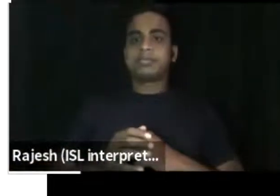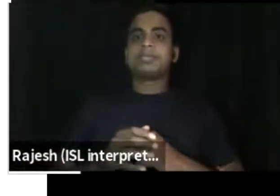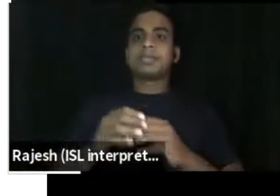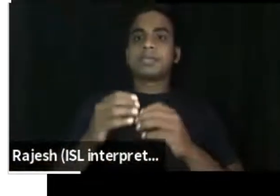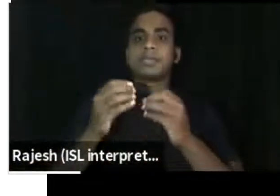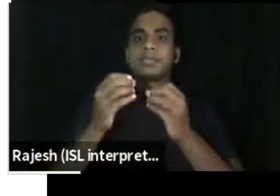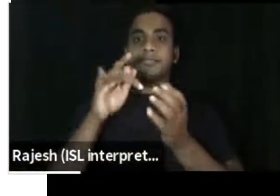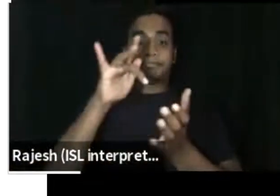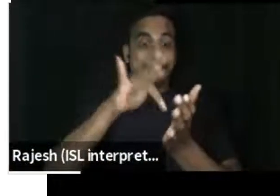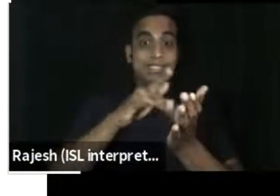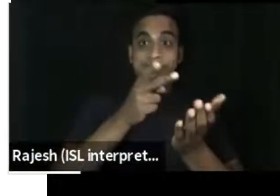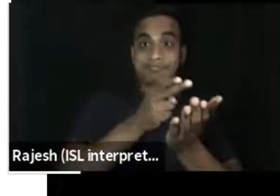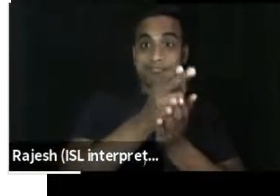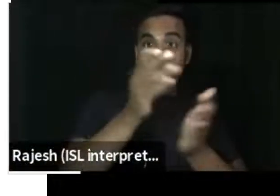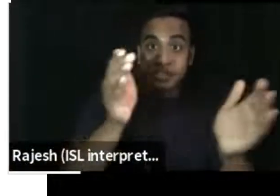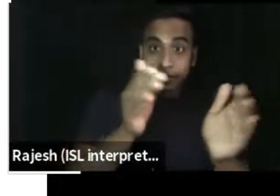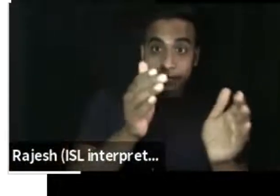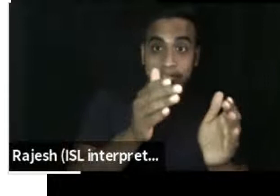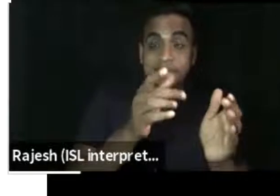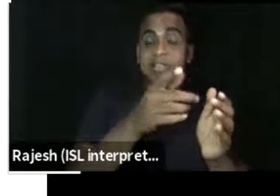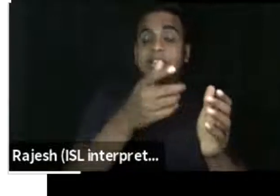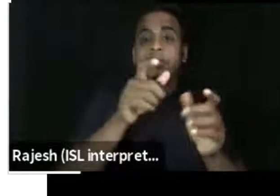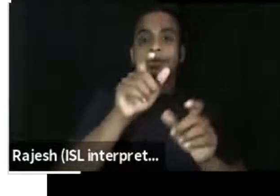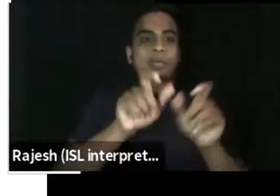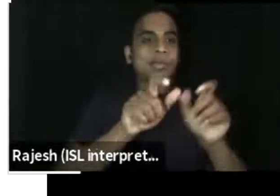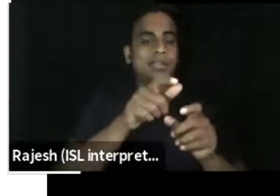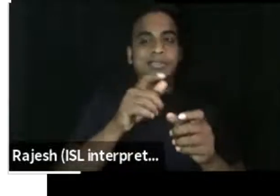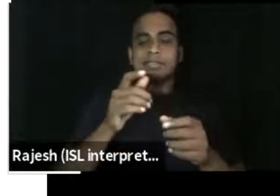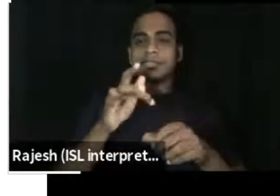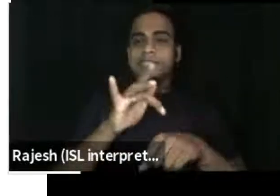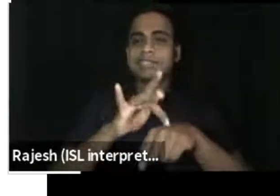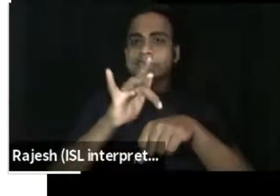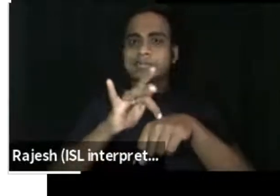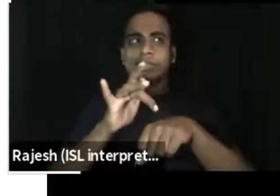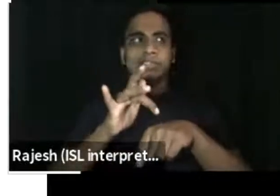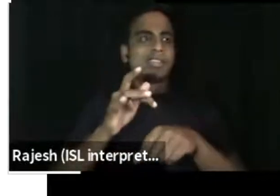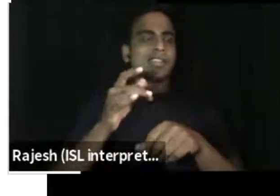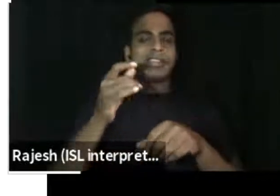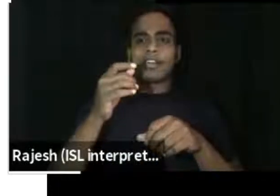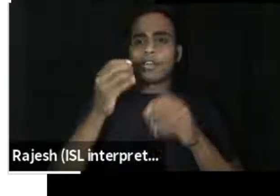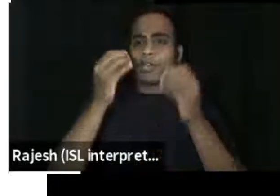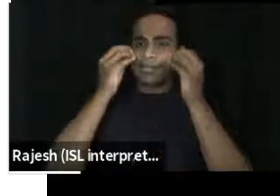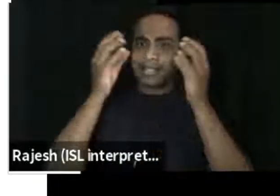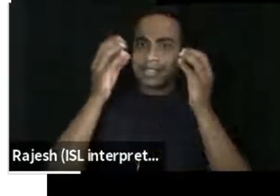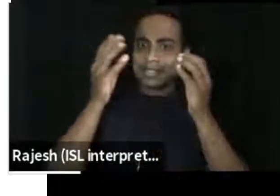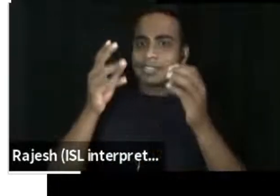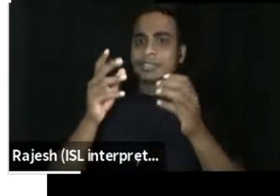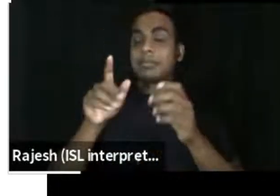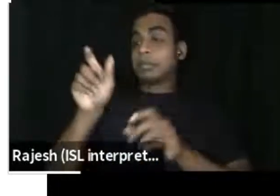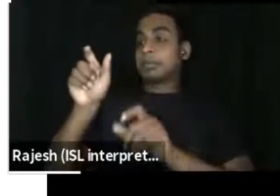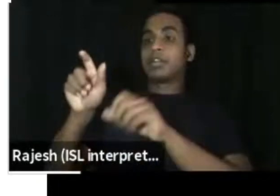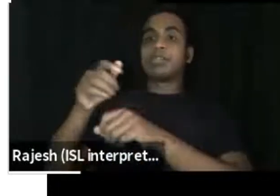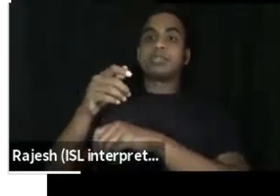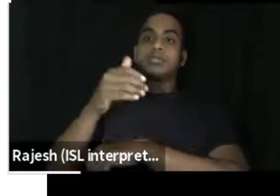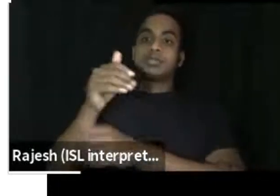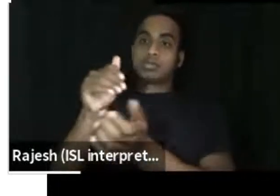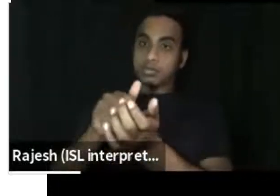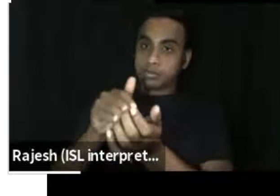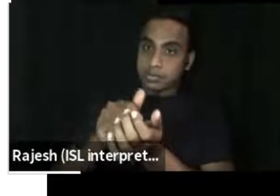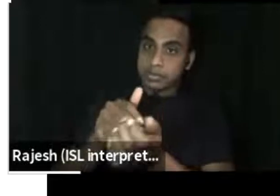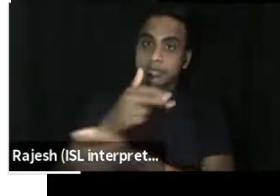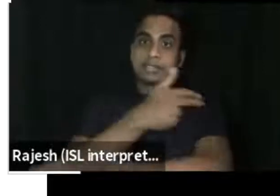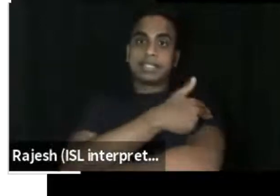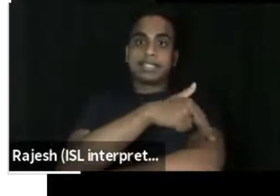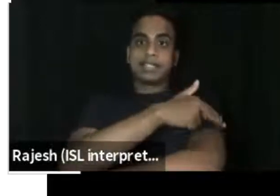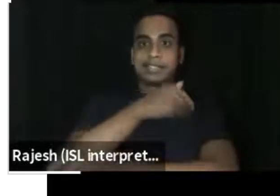of sensitivity and awareness among the professional doctors or the healthcare